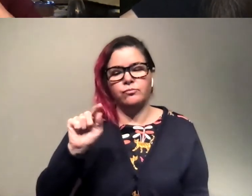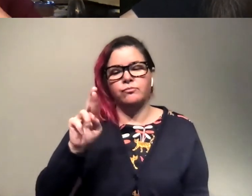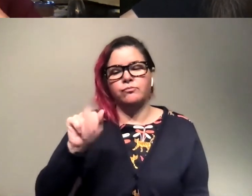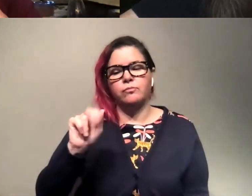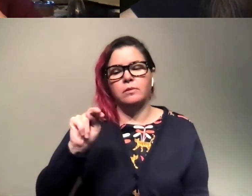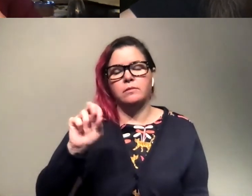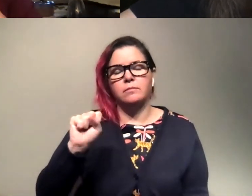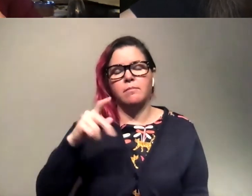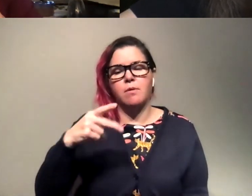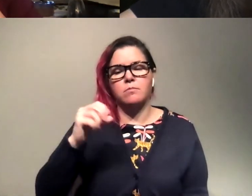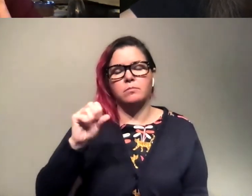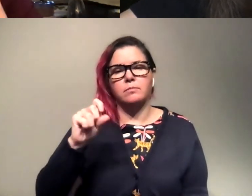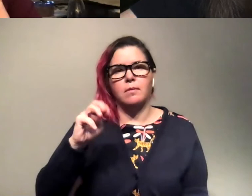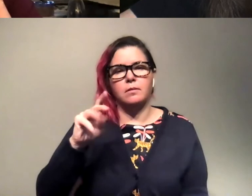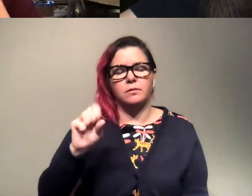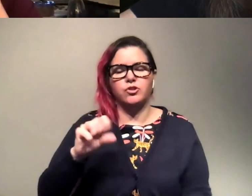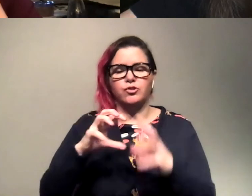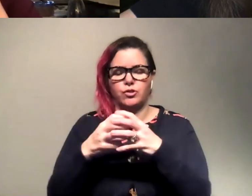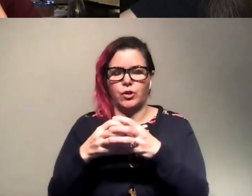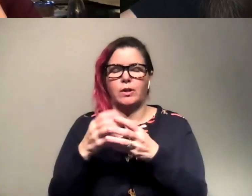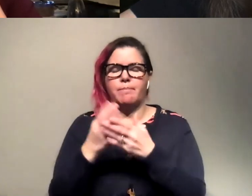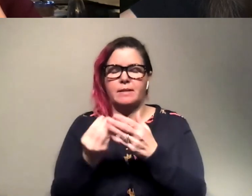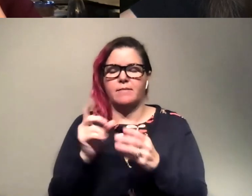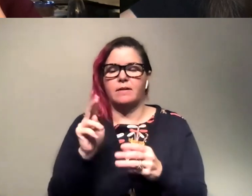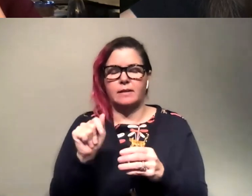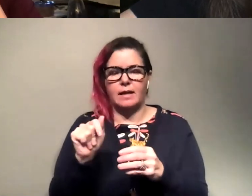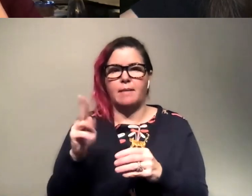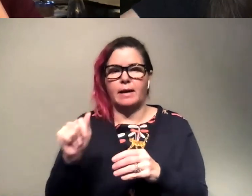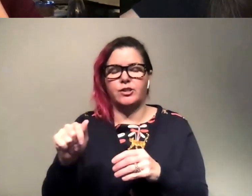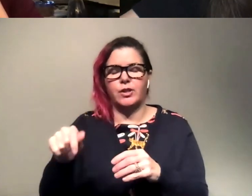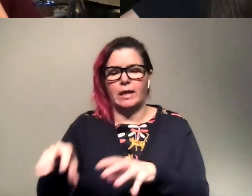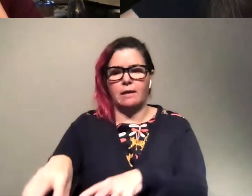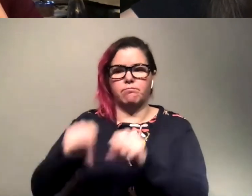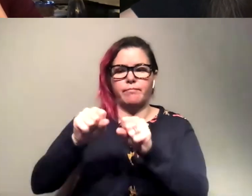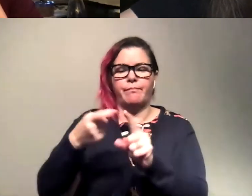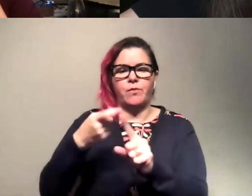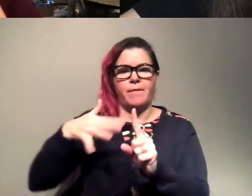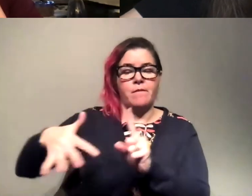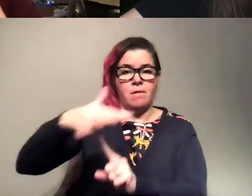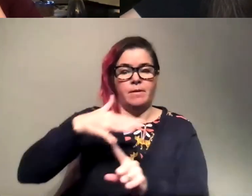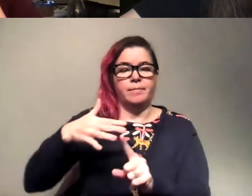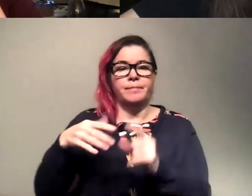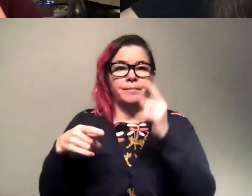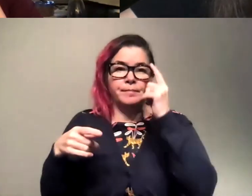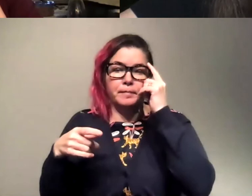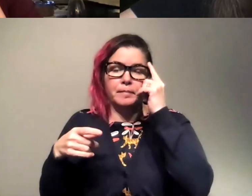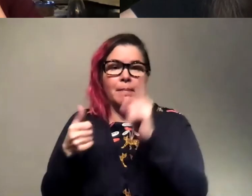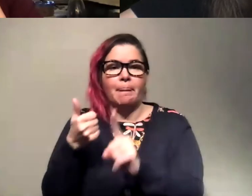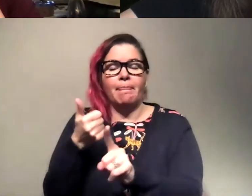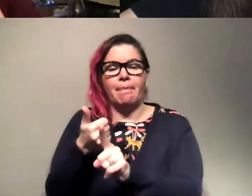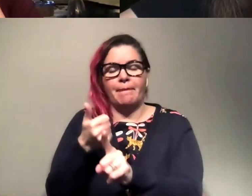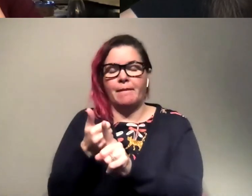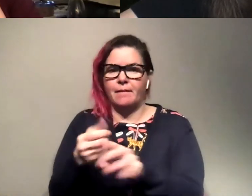are a circular piece of DNA that bacteria can take up from the environment. And this is actually a really important